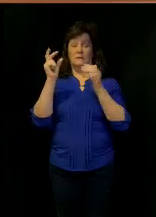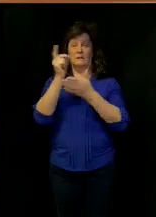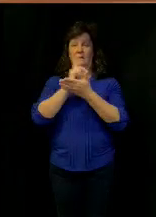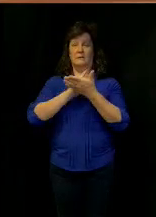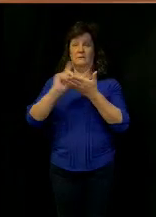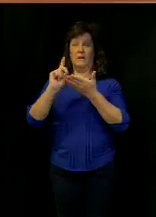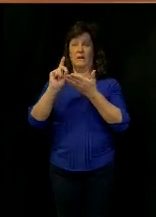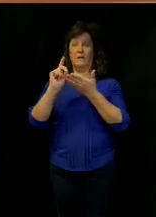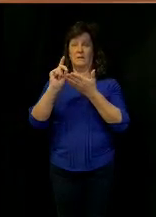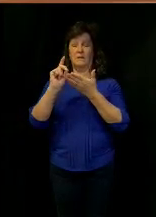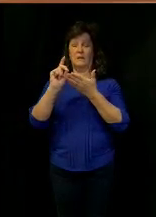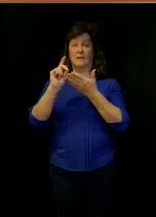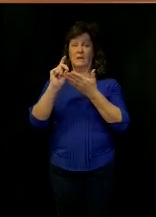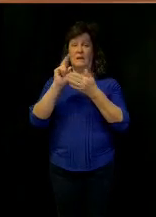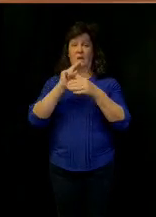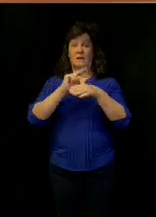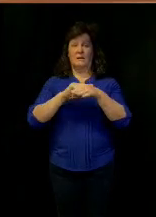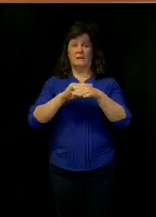applied.